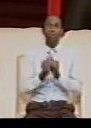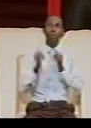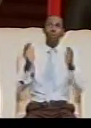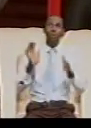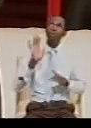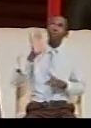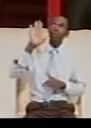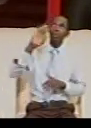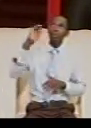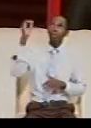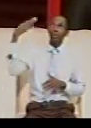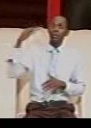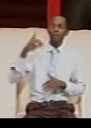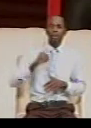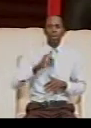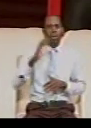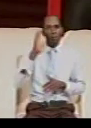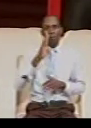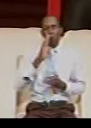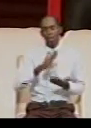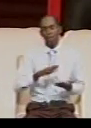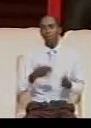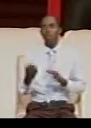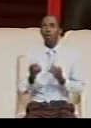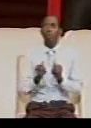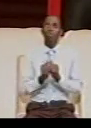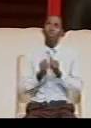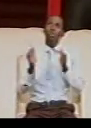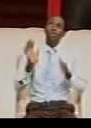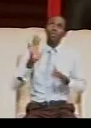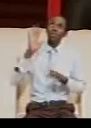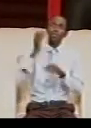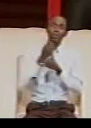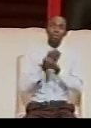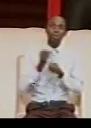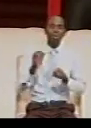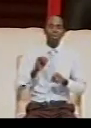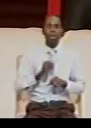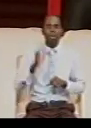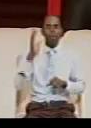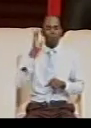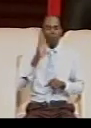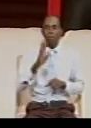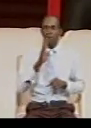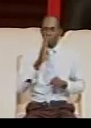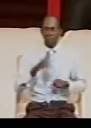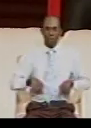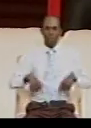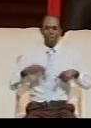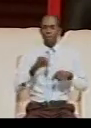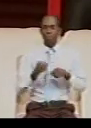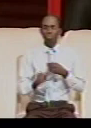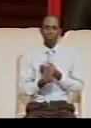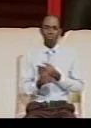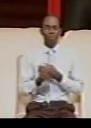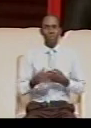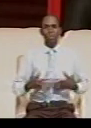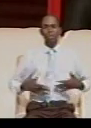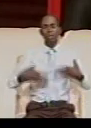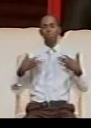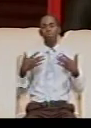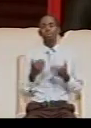And without your salvation, I've been living a dead-ish kind of life. I was dead to